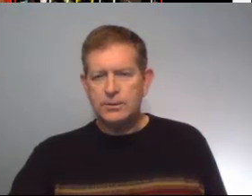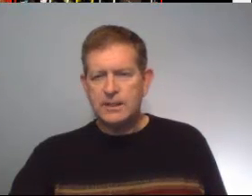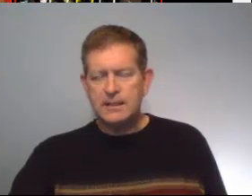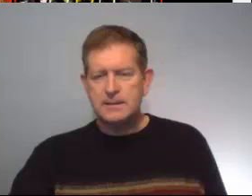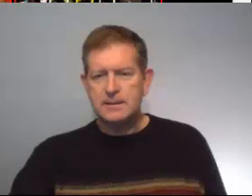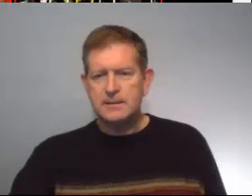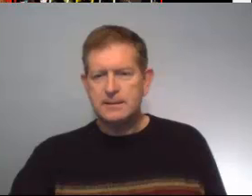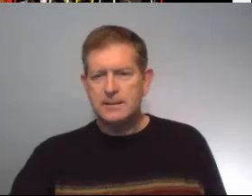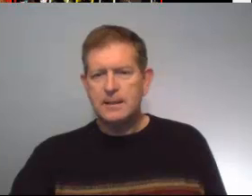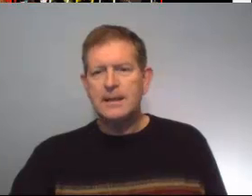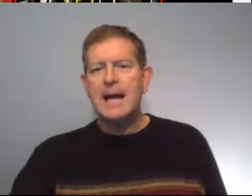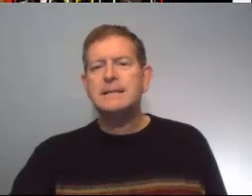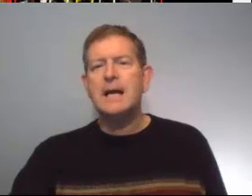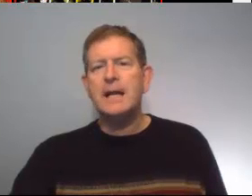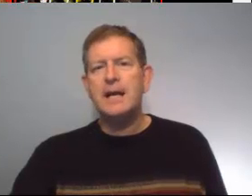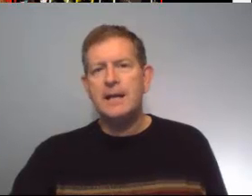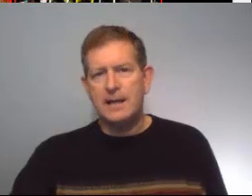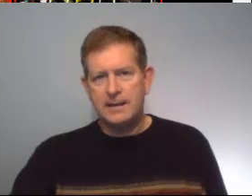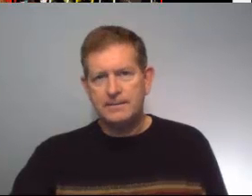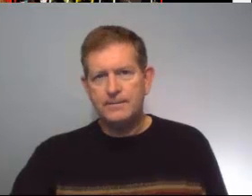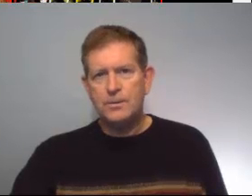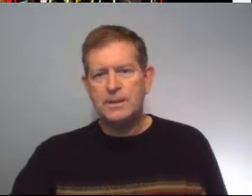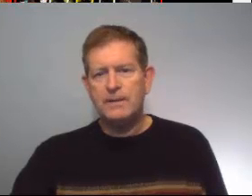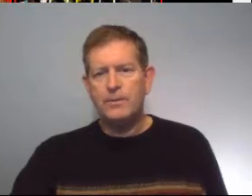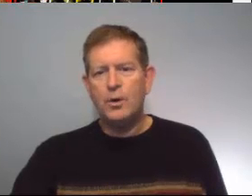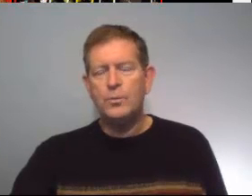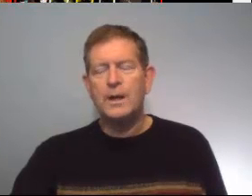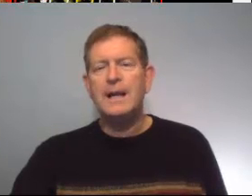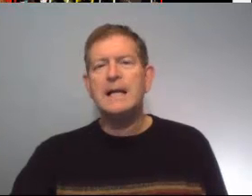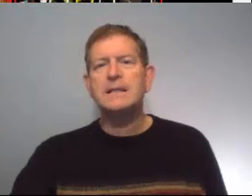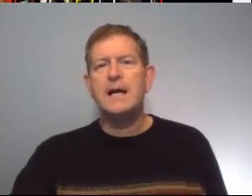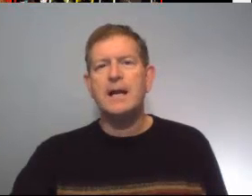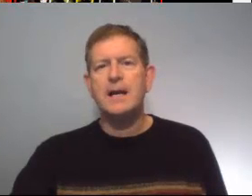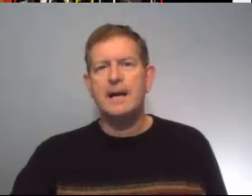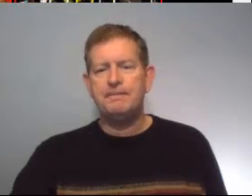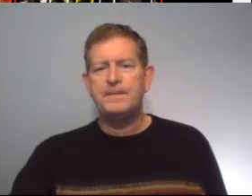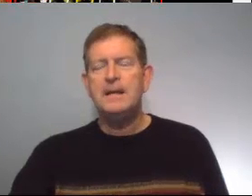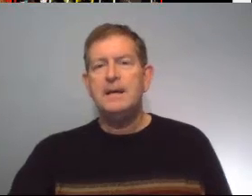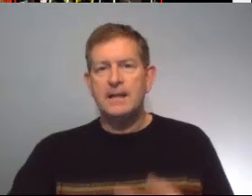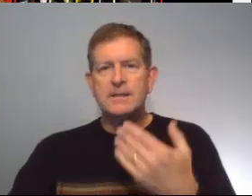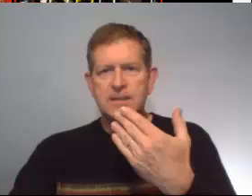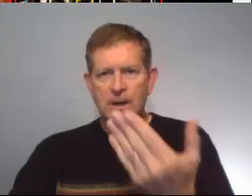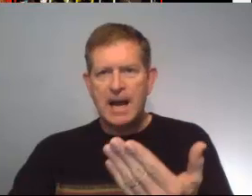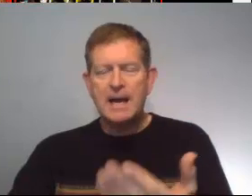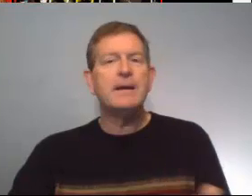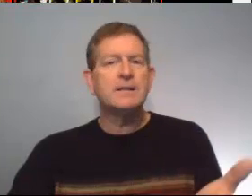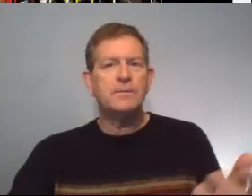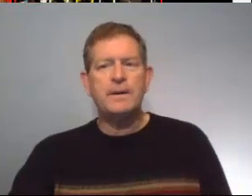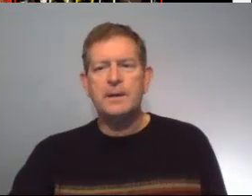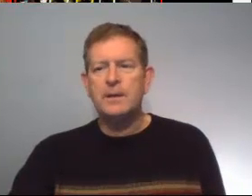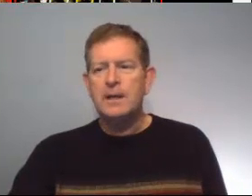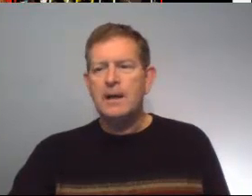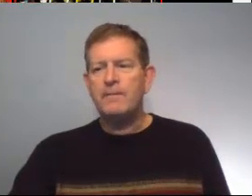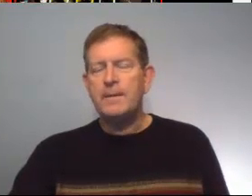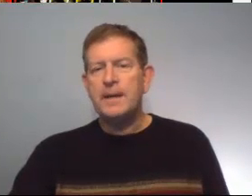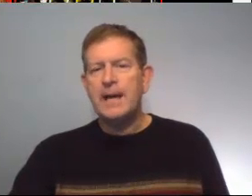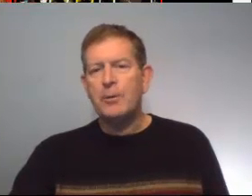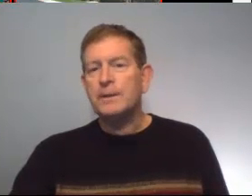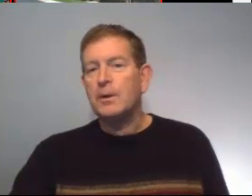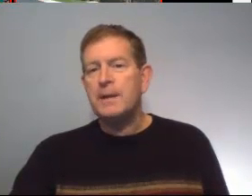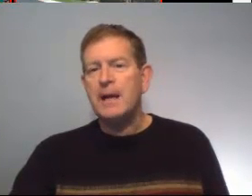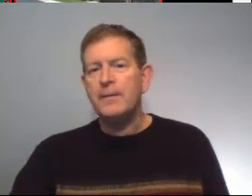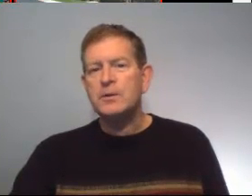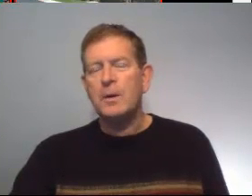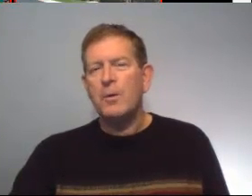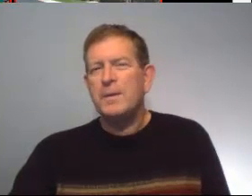No los trastes, la tarea. Okay, for homework, la tarea ends in the sound a. It's a feminine noun,